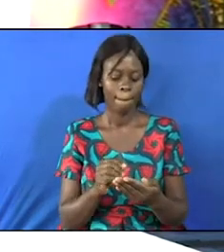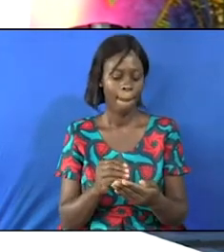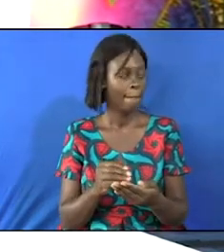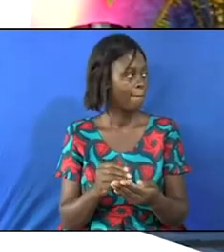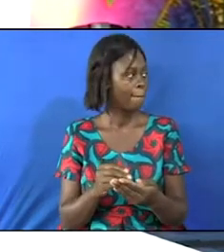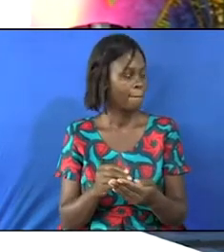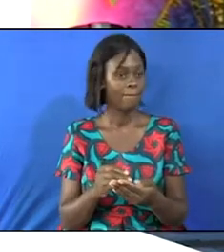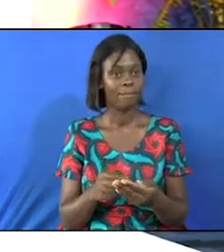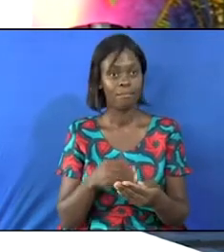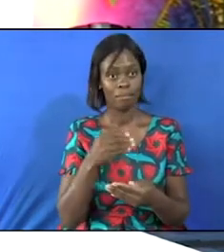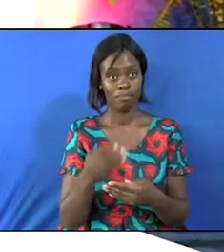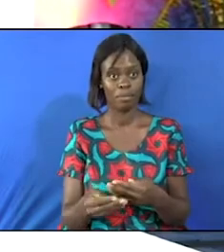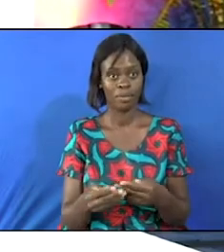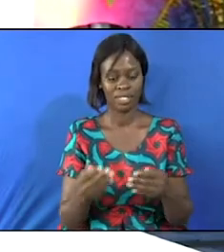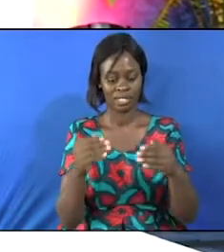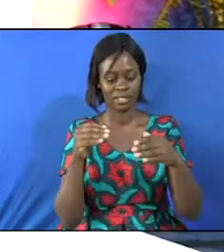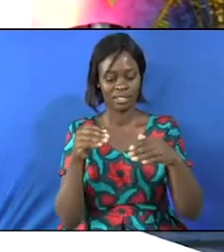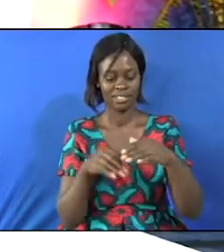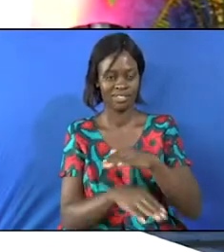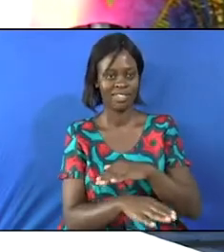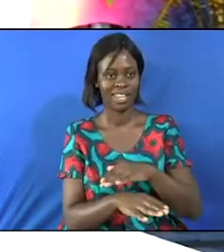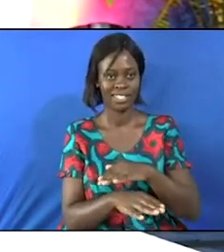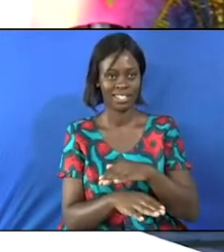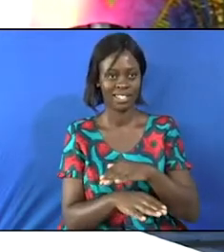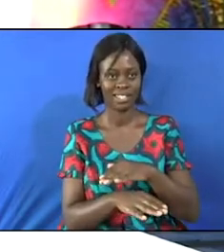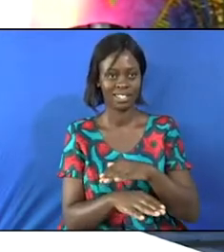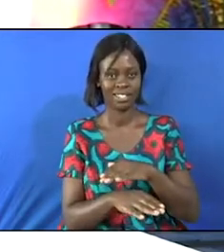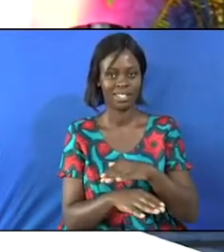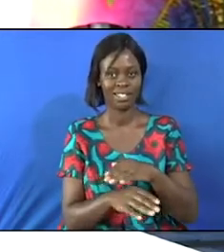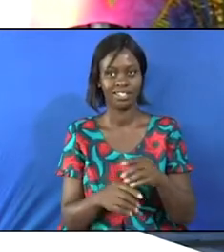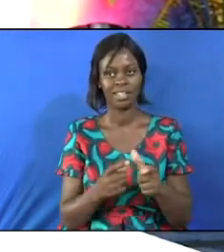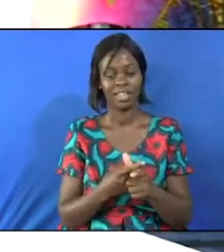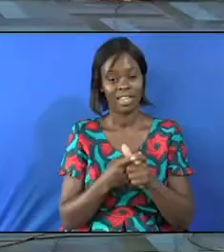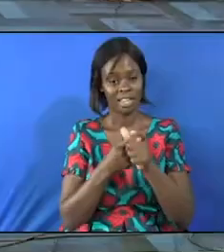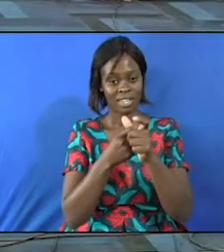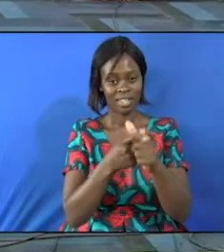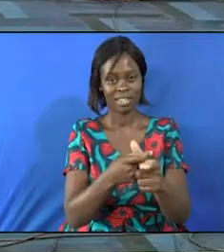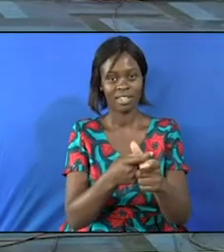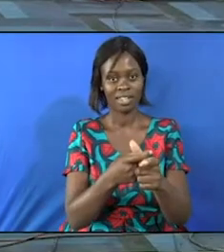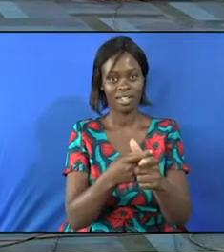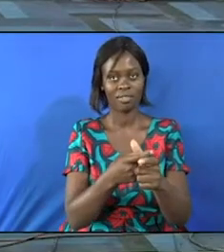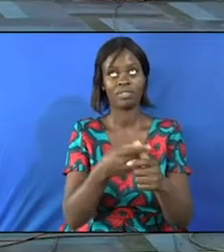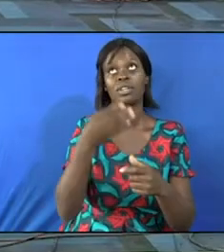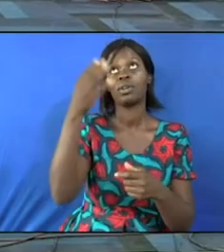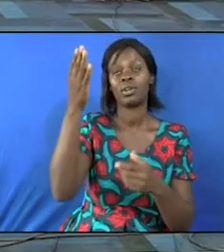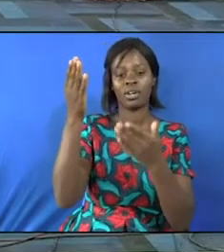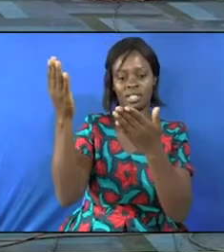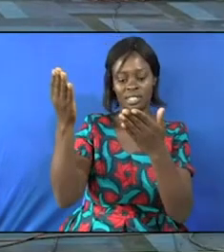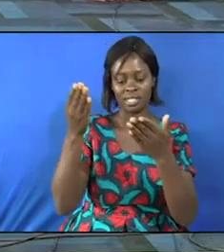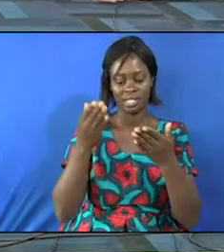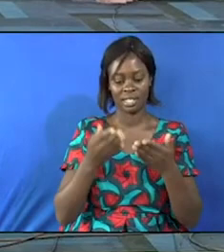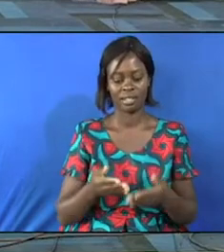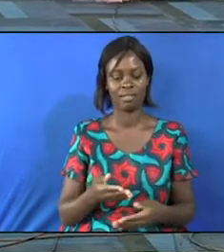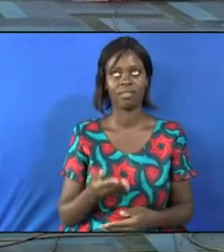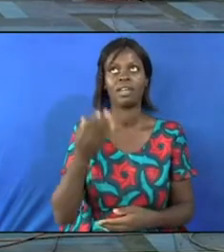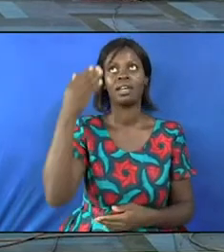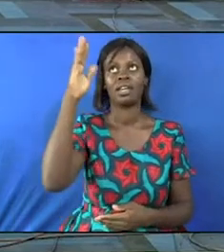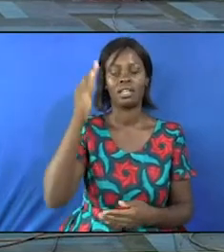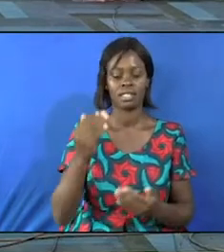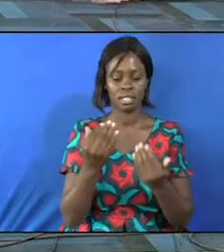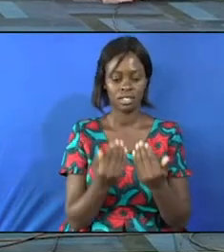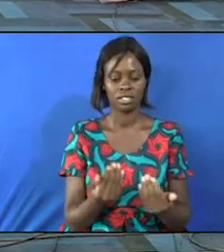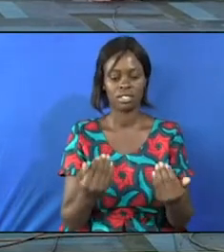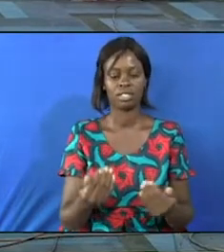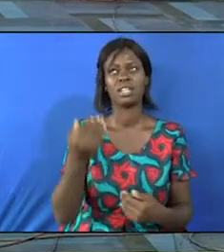wrap them nicely because it is a gift from God to his children. Remember, he gives the